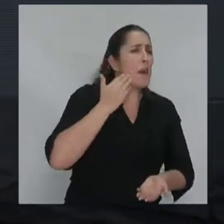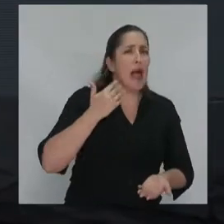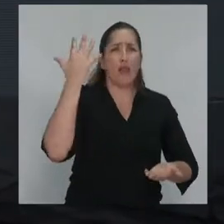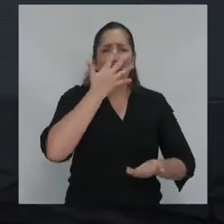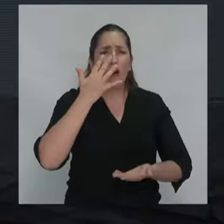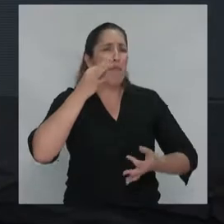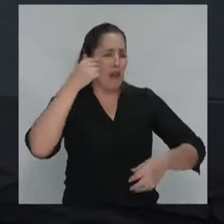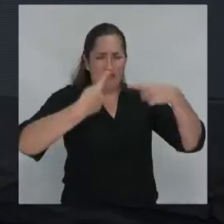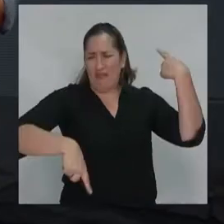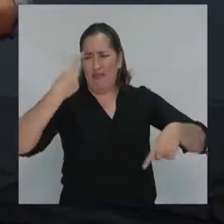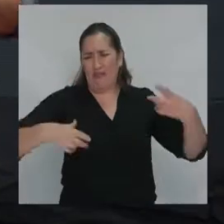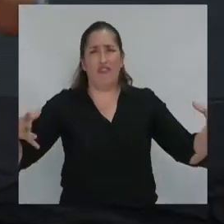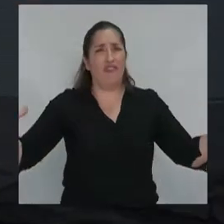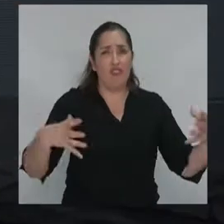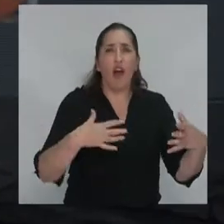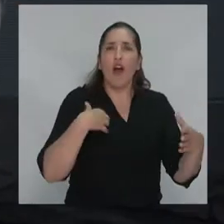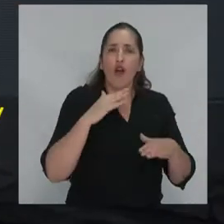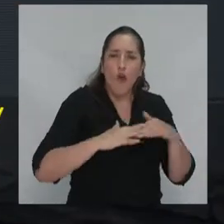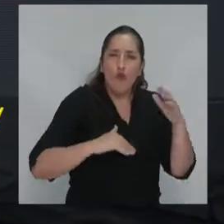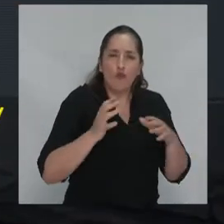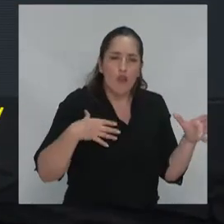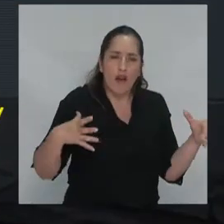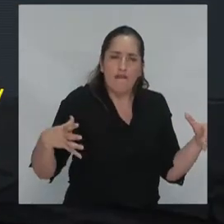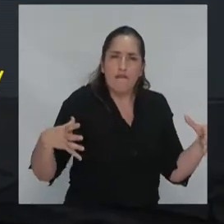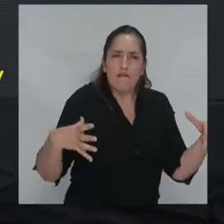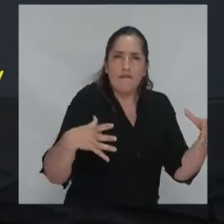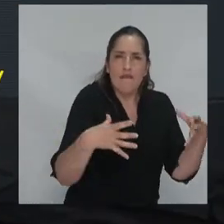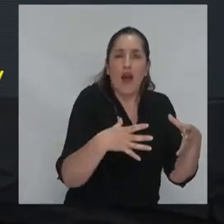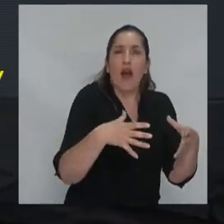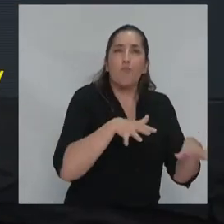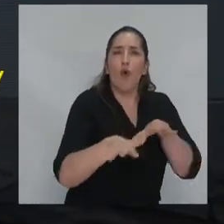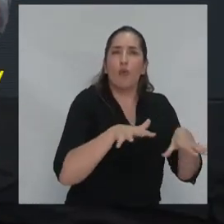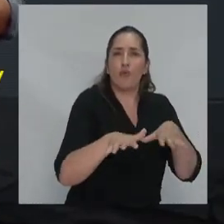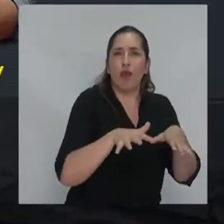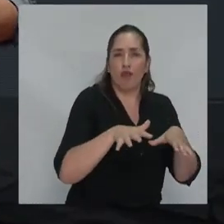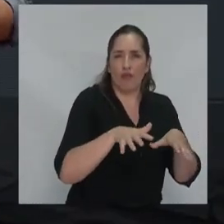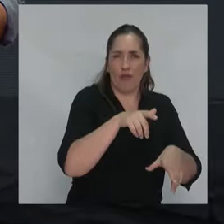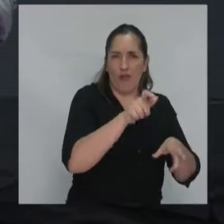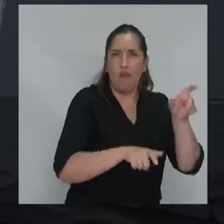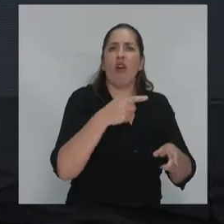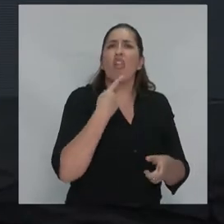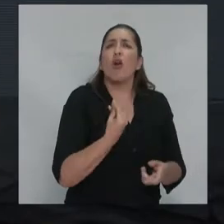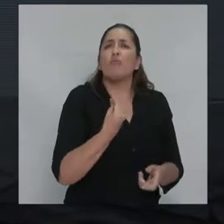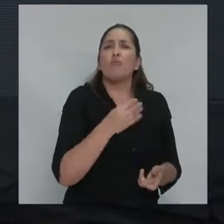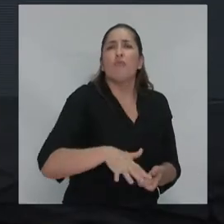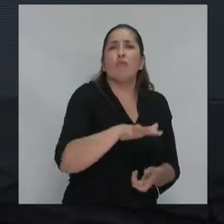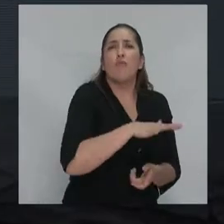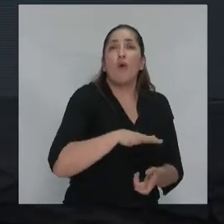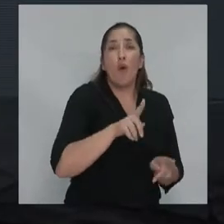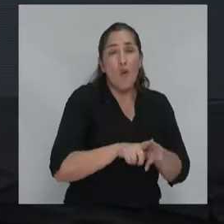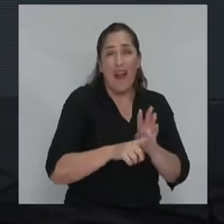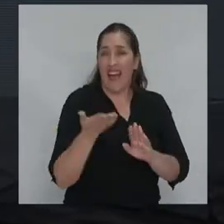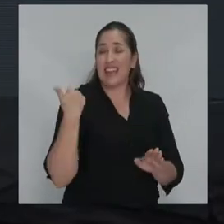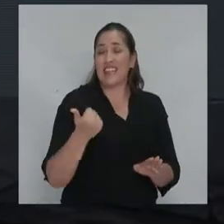and that word popular is very similar to how Christina used it or how Chantal just used it. We are building a popular